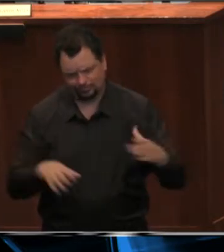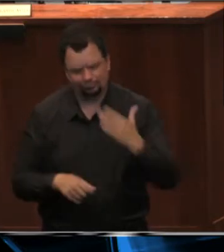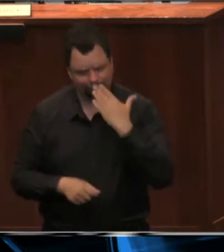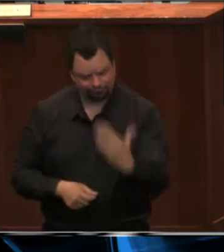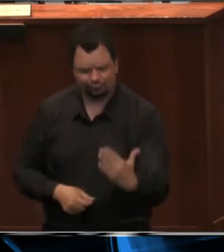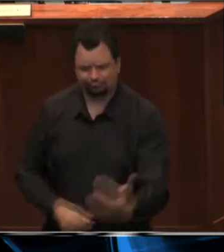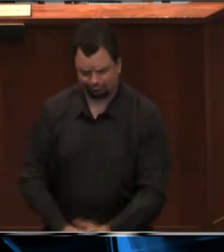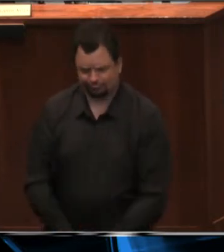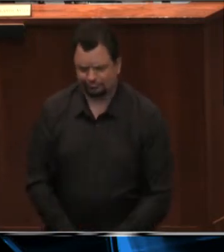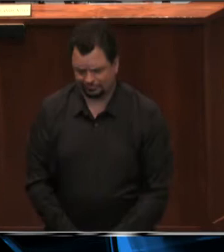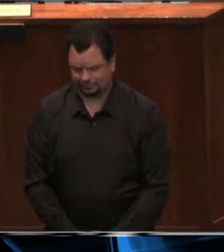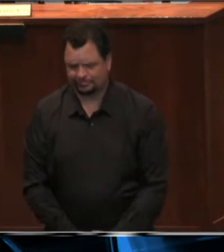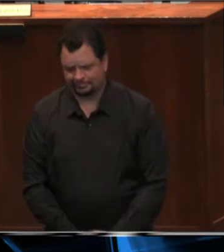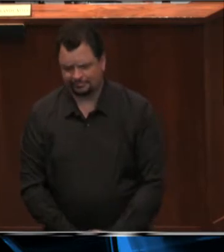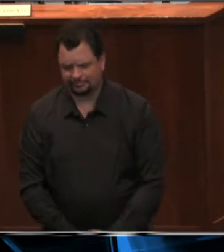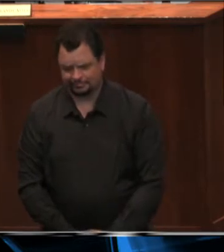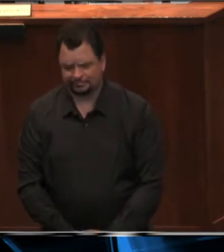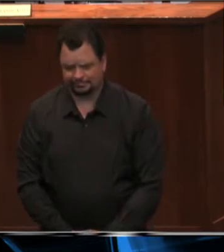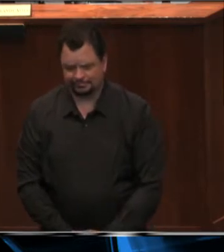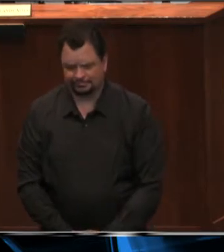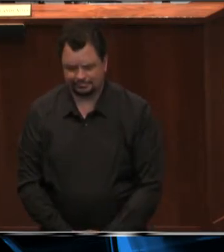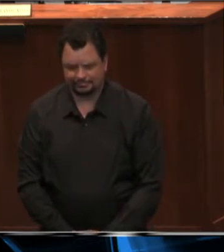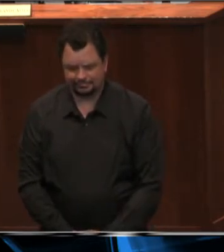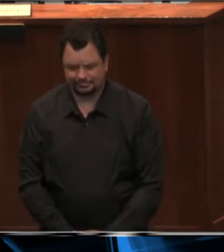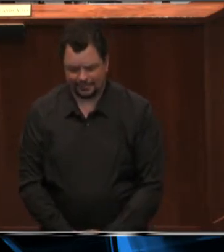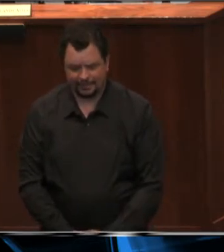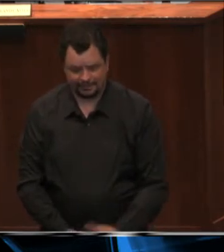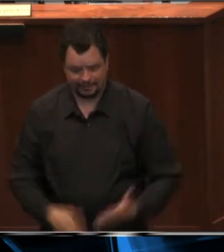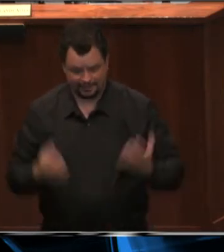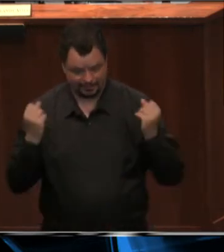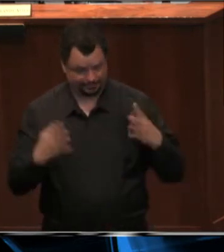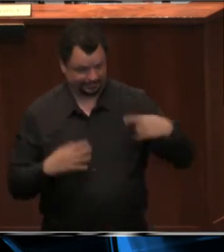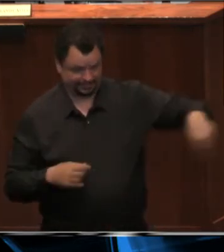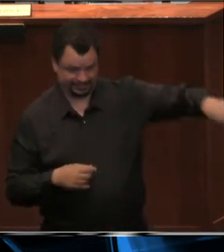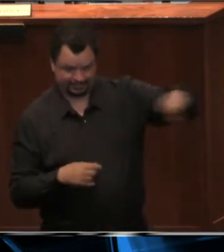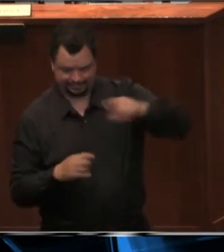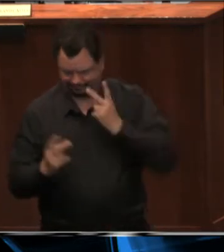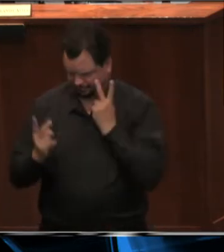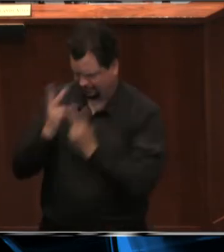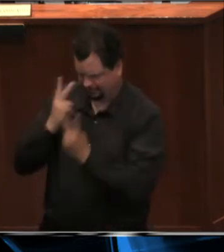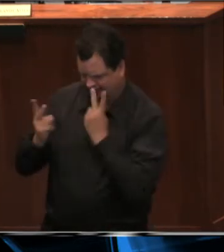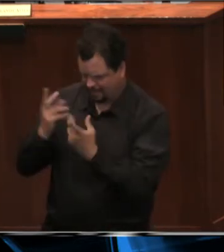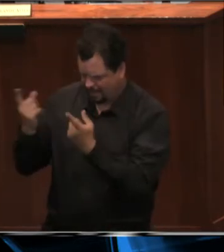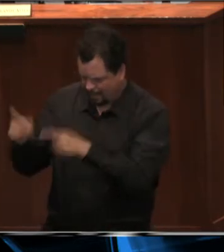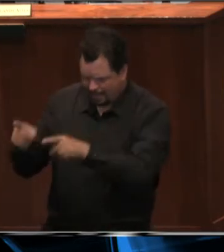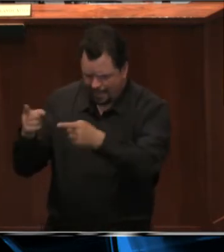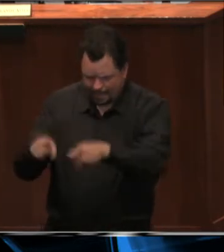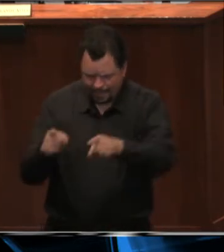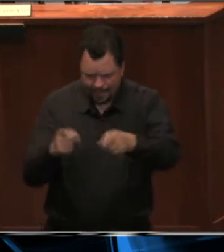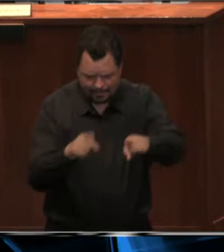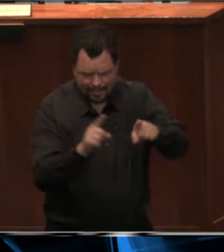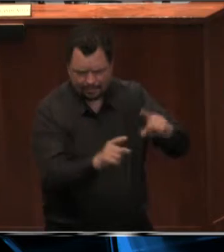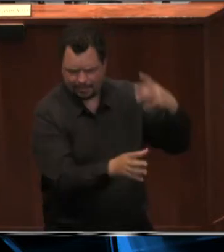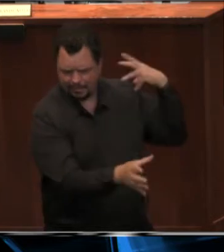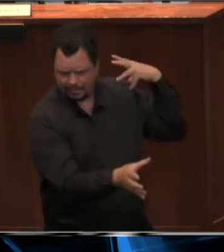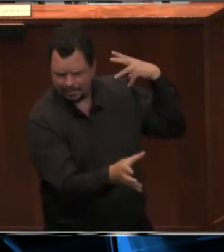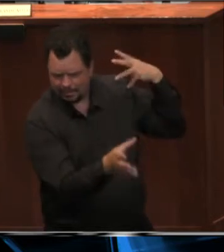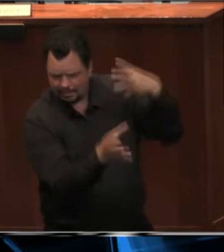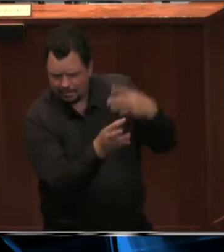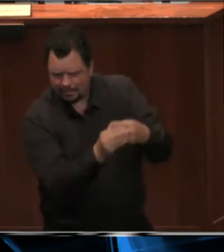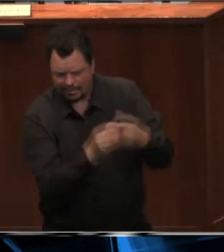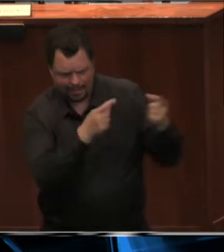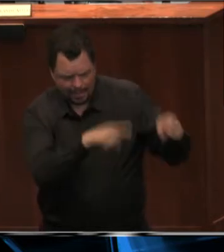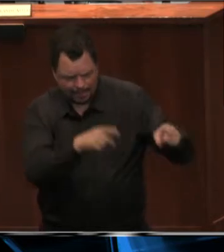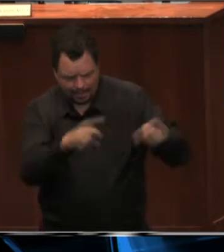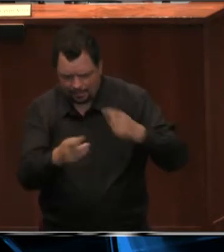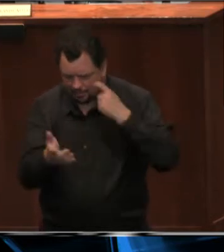saw beyond even just the work of late, but the work that Susan has done for a really long time for this community,